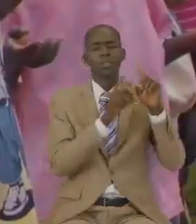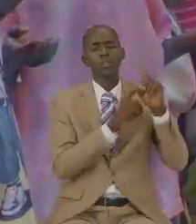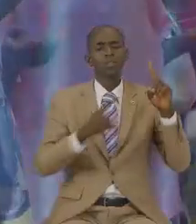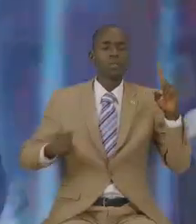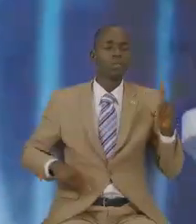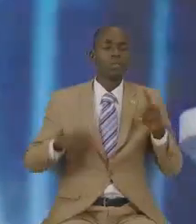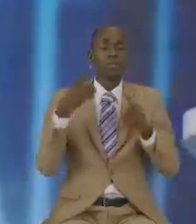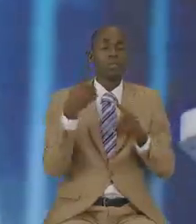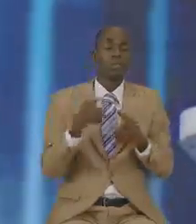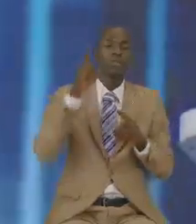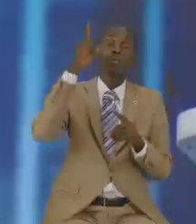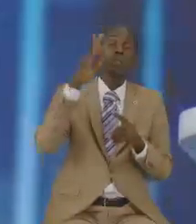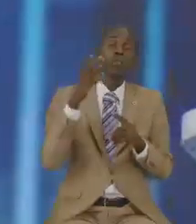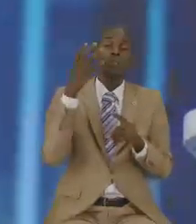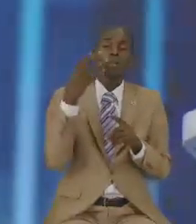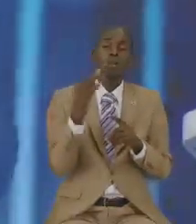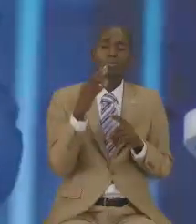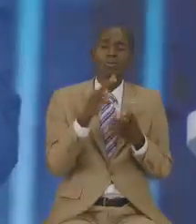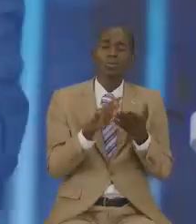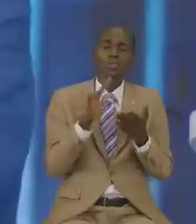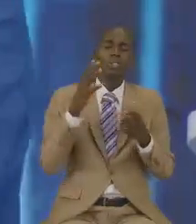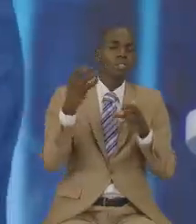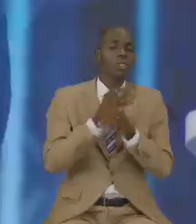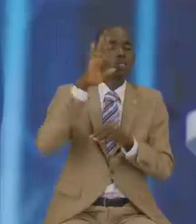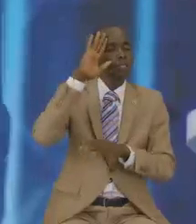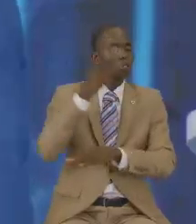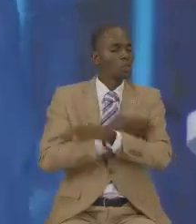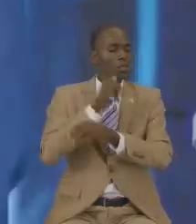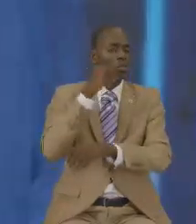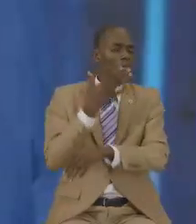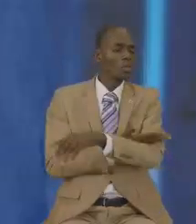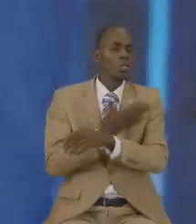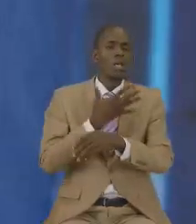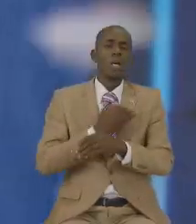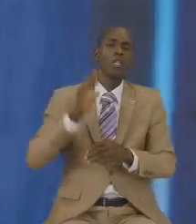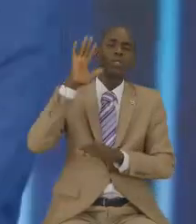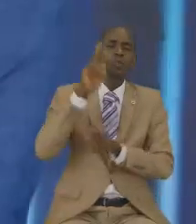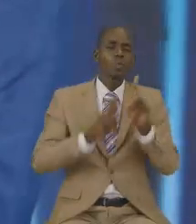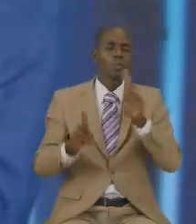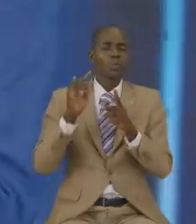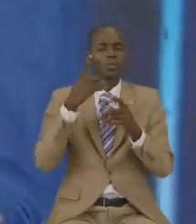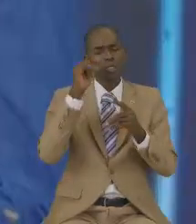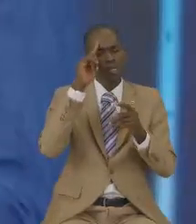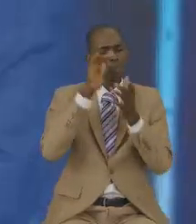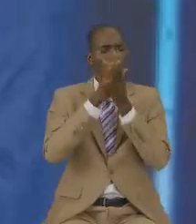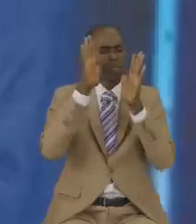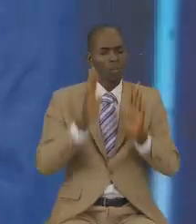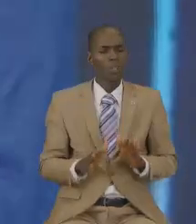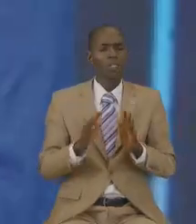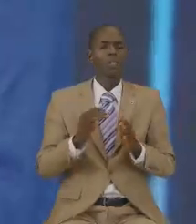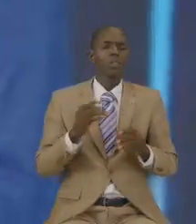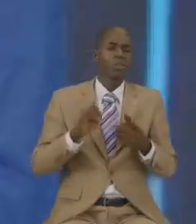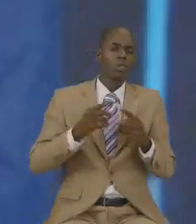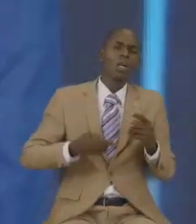the God of glory, take your sons and your daughters and your people, the believers, to a higher level of